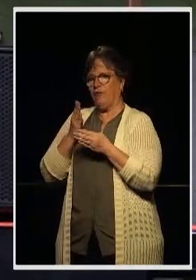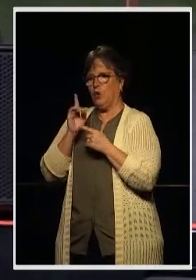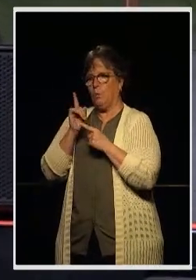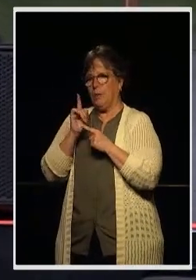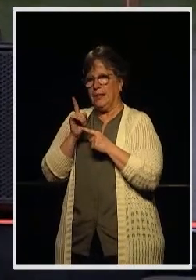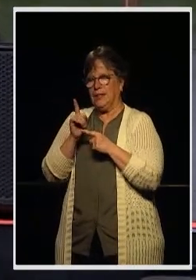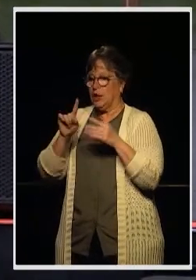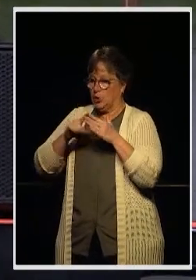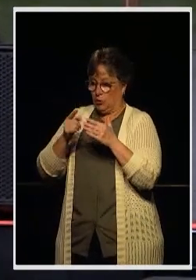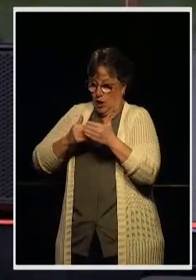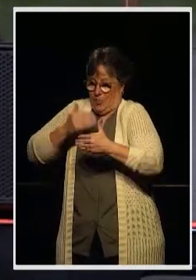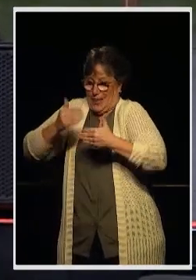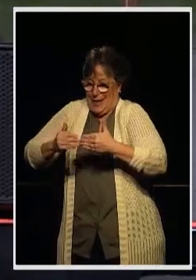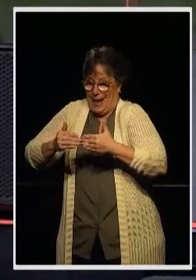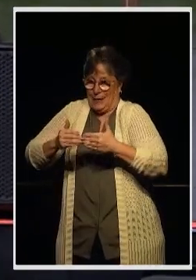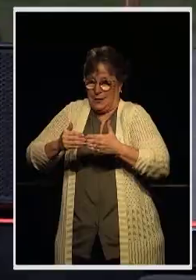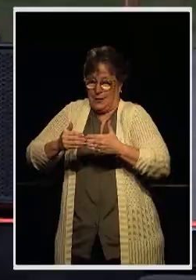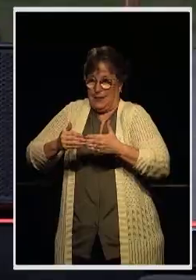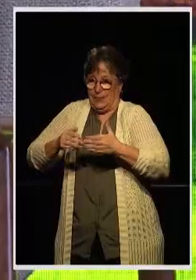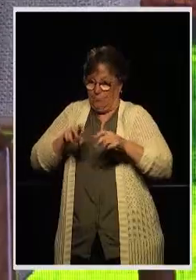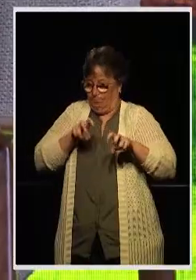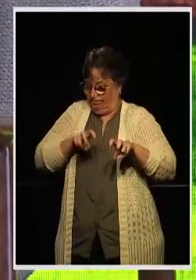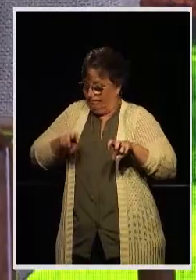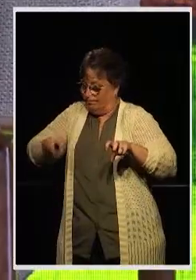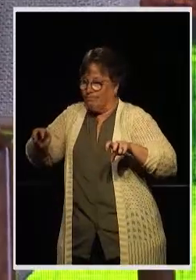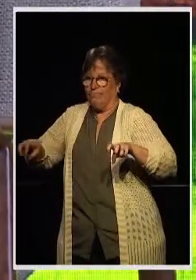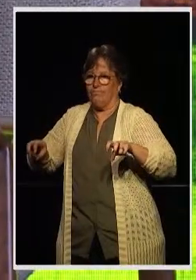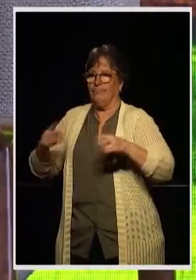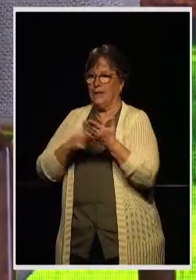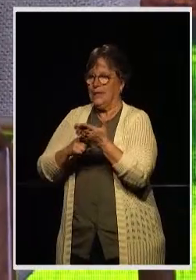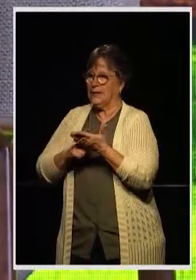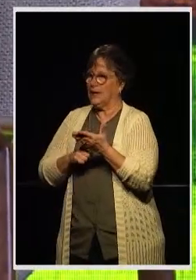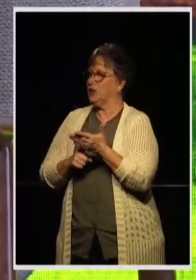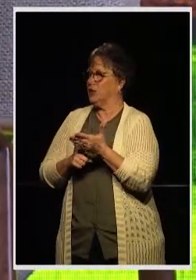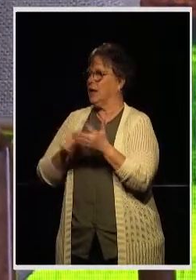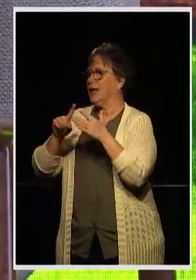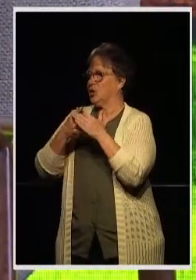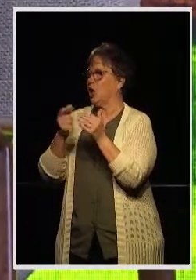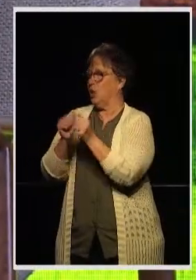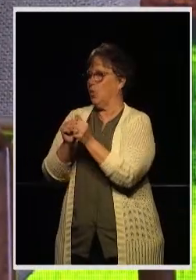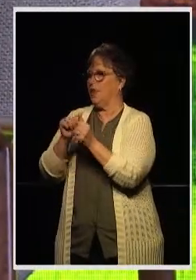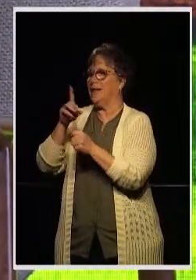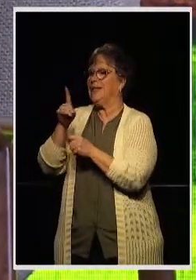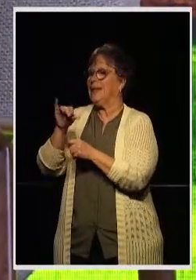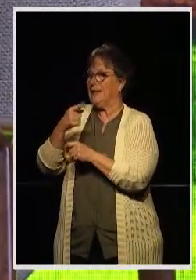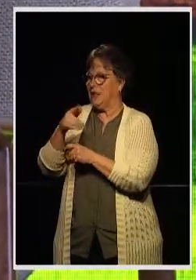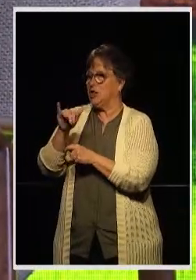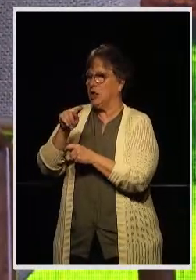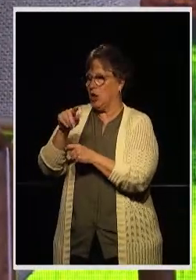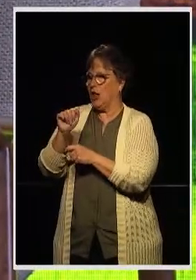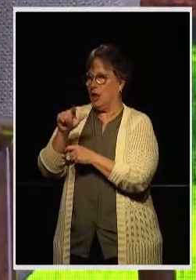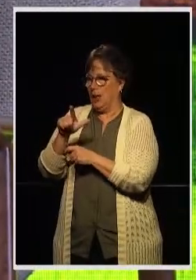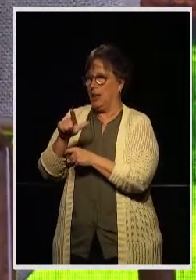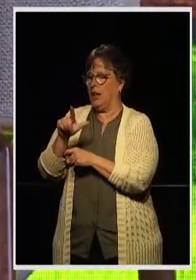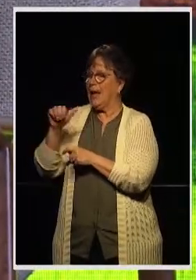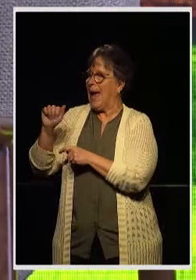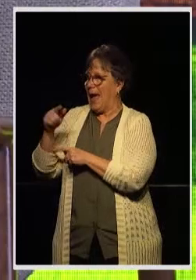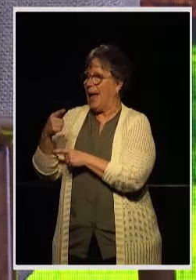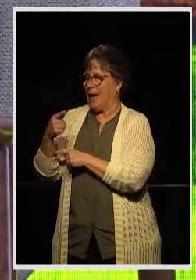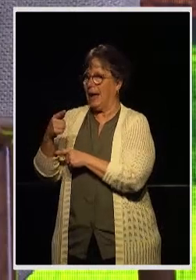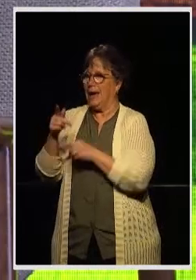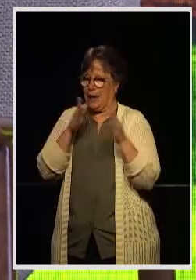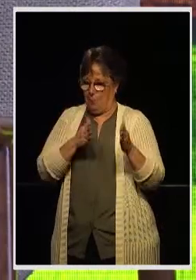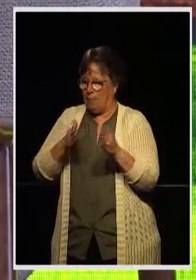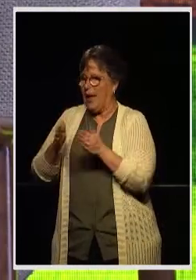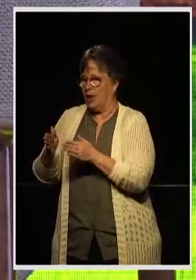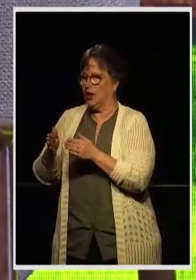next panel discussion, and we'll get started with our digital ag panel in just a few minutes. So if you want to go take a break, go get